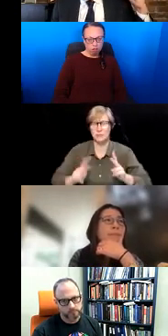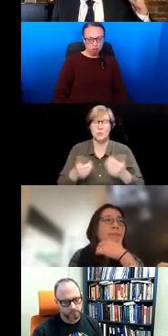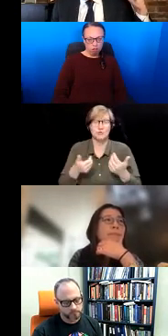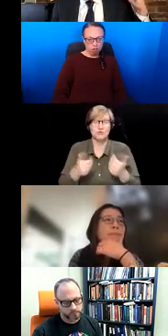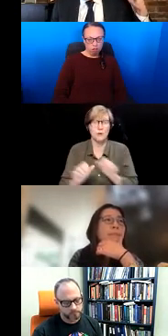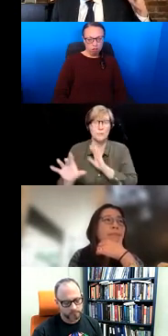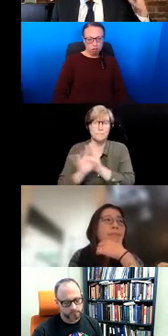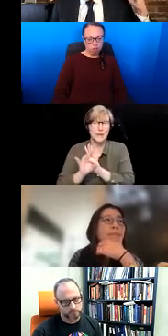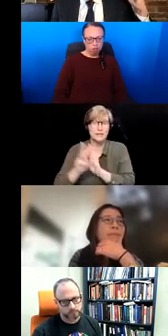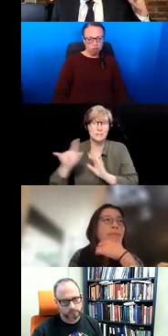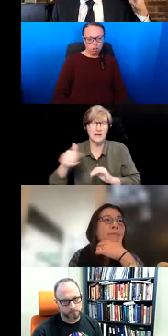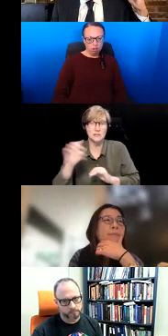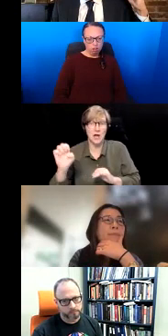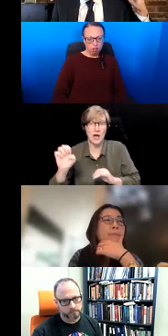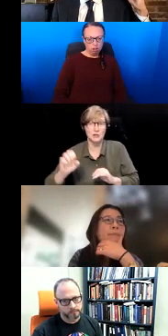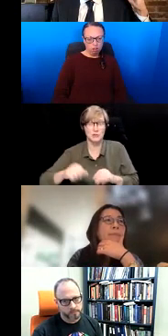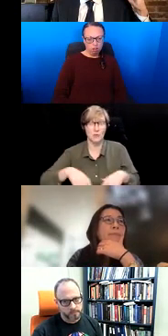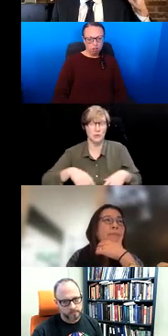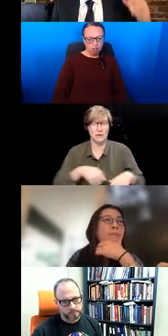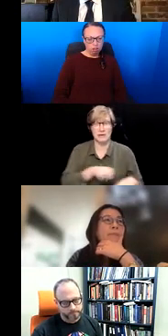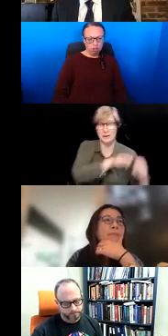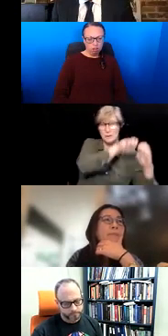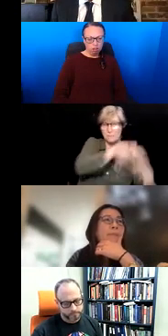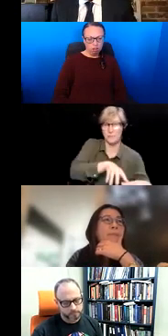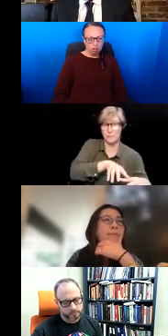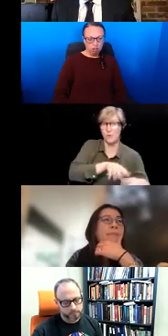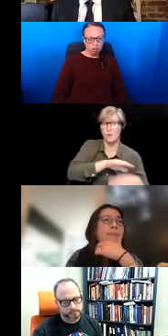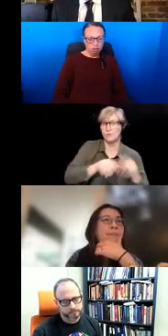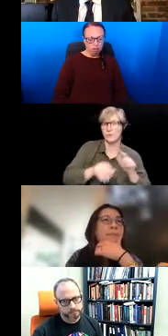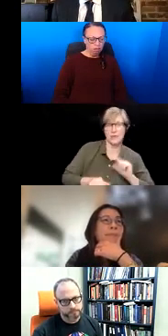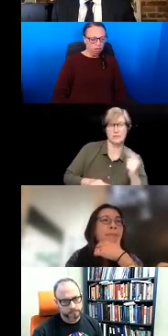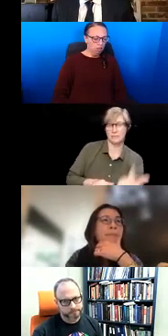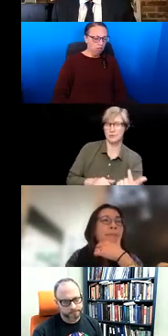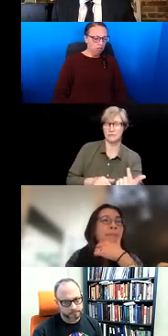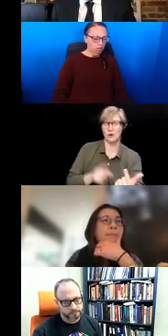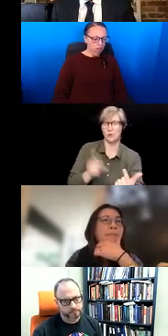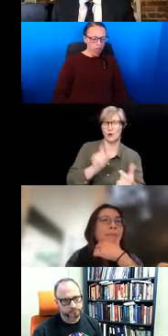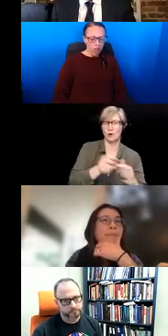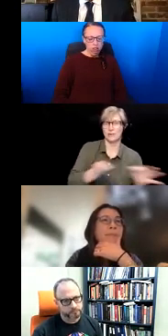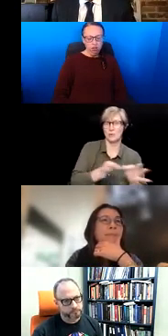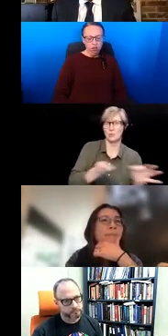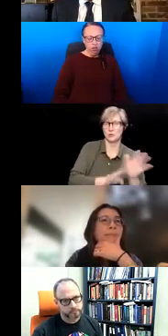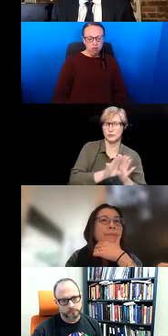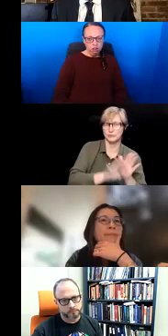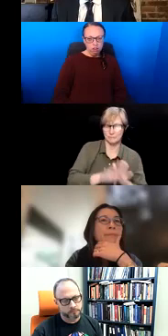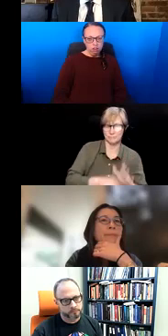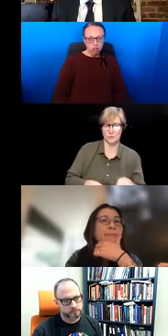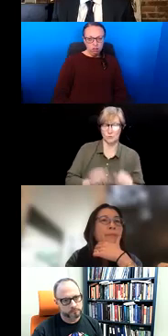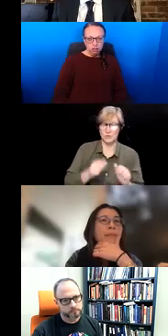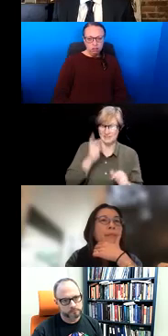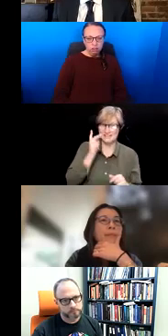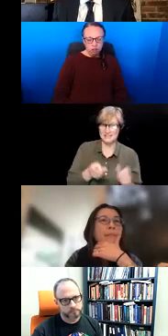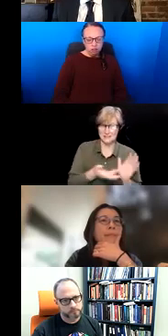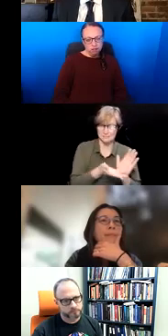entire left hemisphere perisylvian language relevant regions, right? And so you can see a finite element model of the